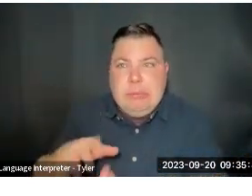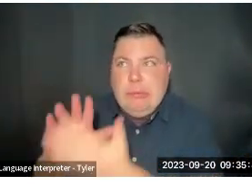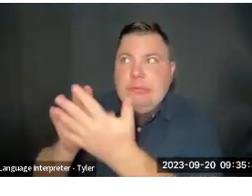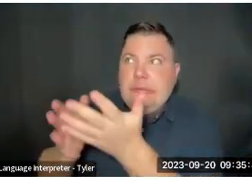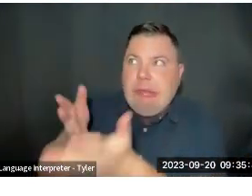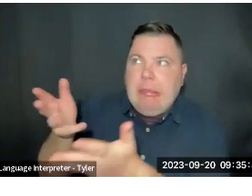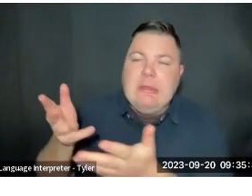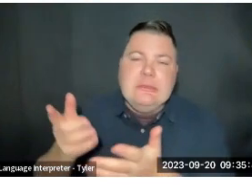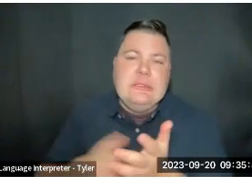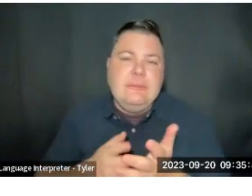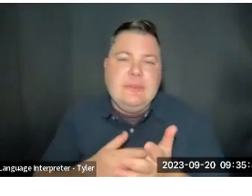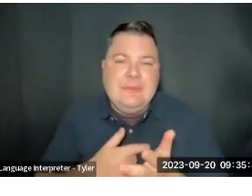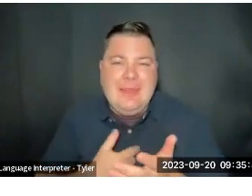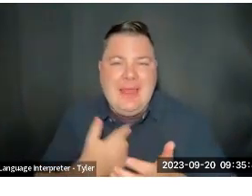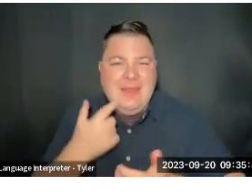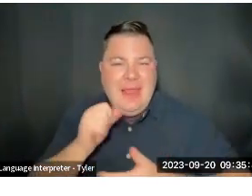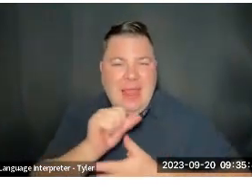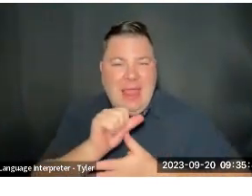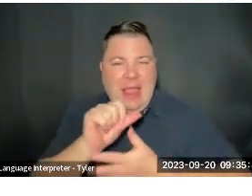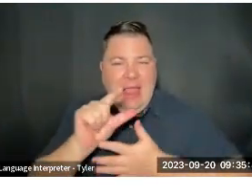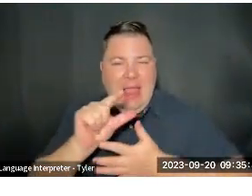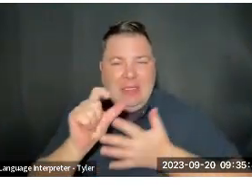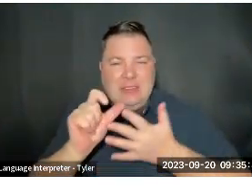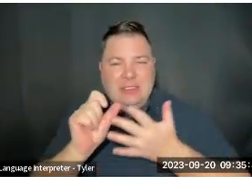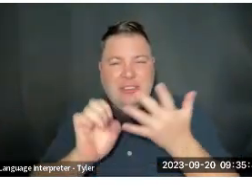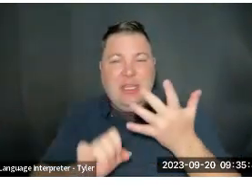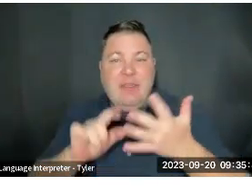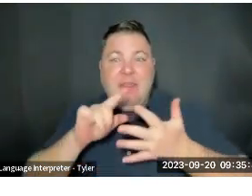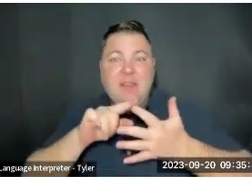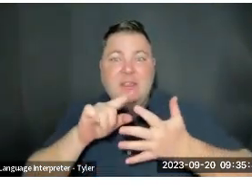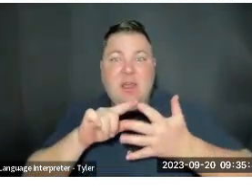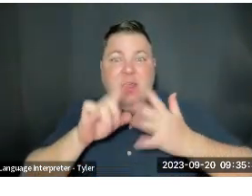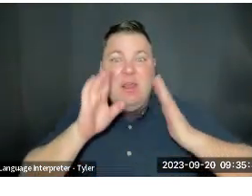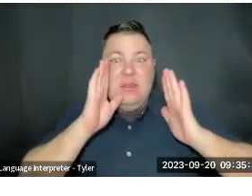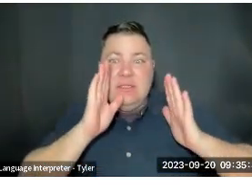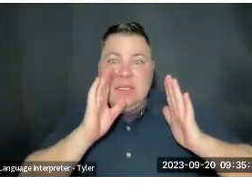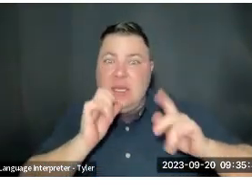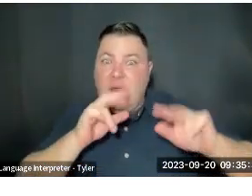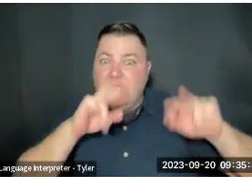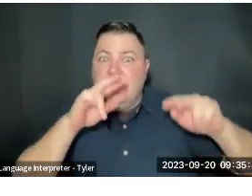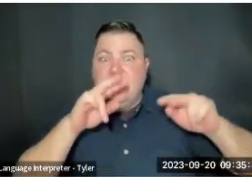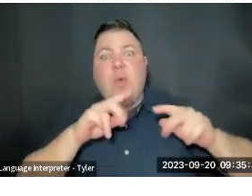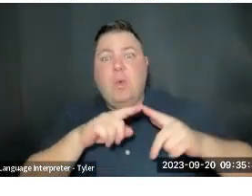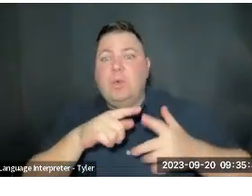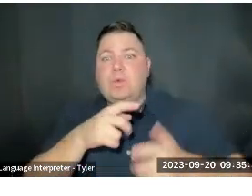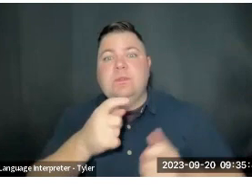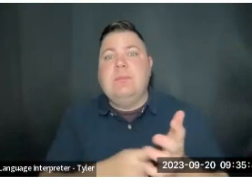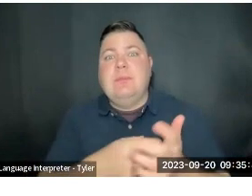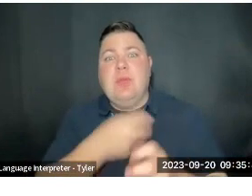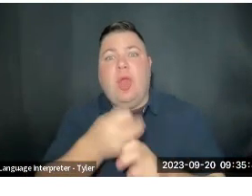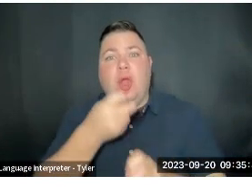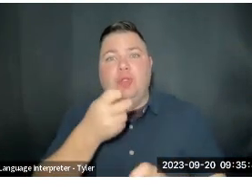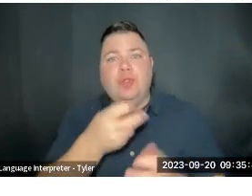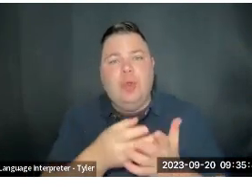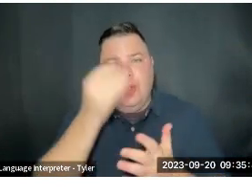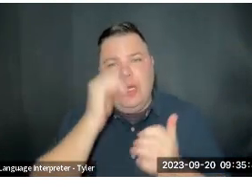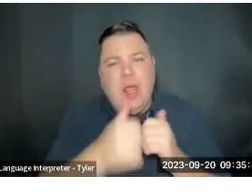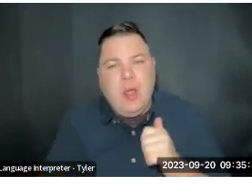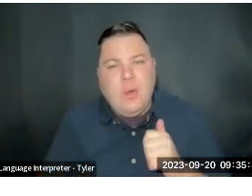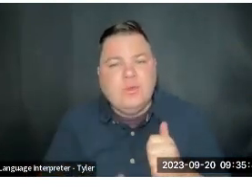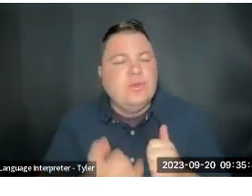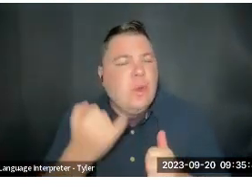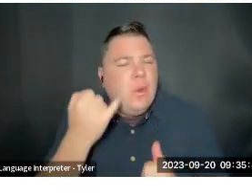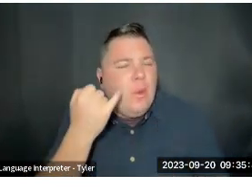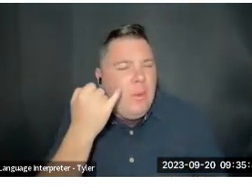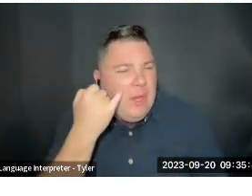in algae, that listening non-judgmentally. And so I guess my takeaway is, if you're curious